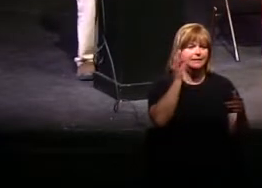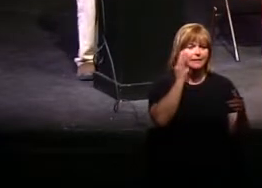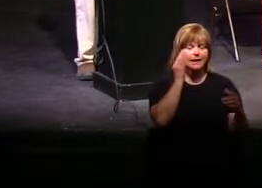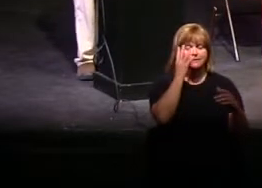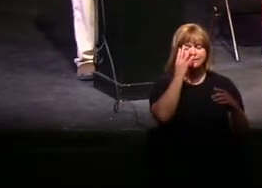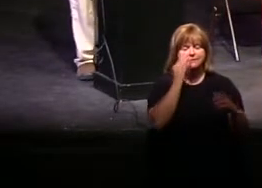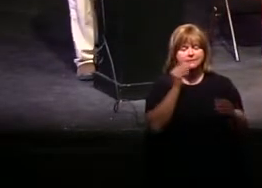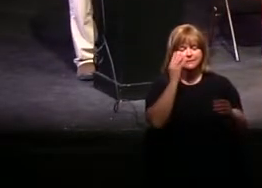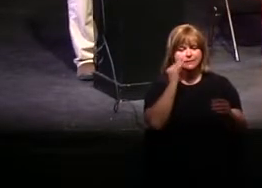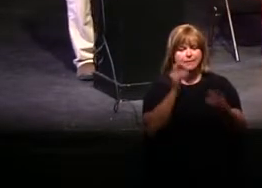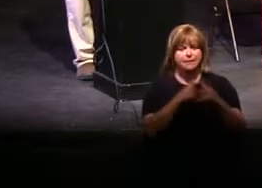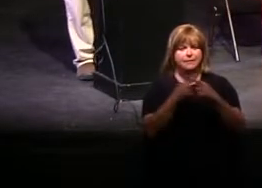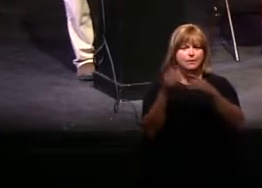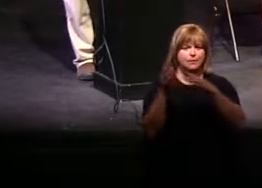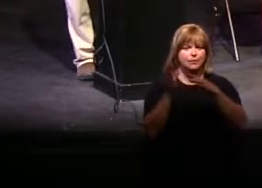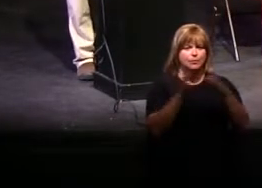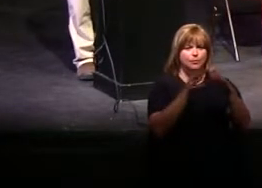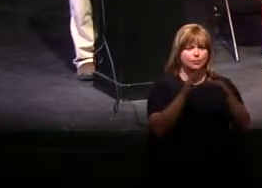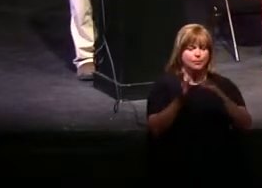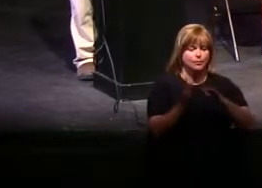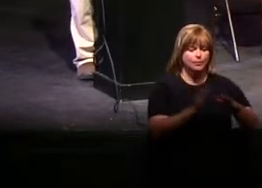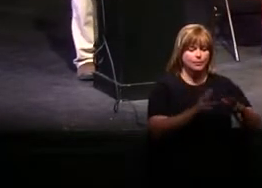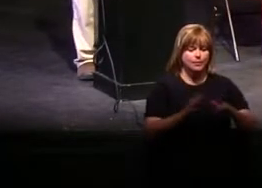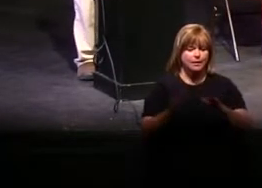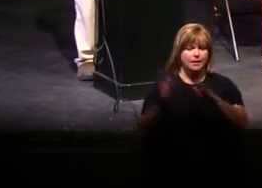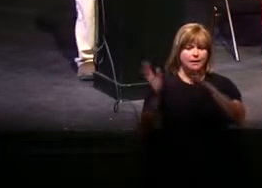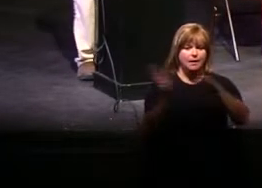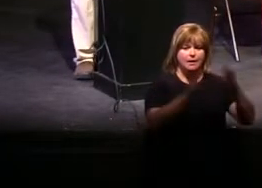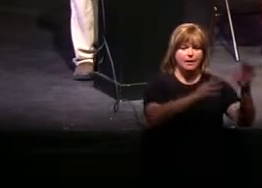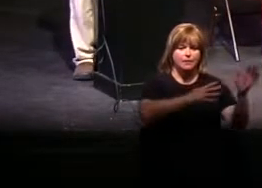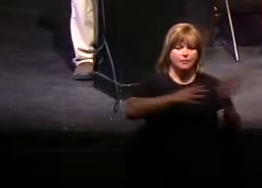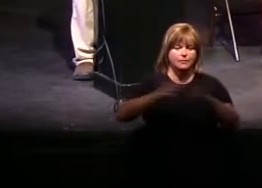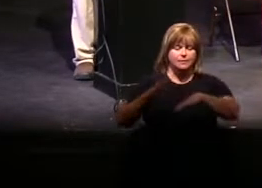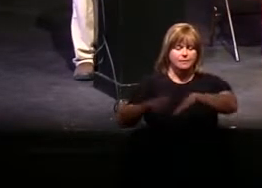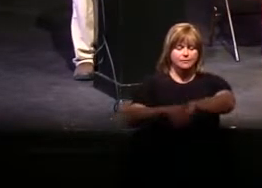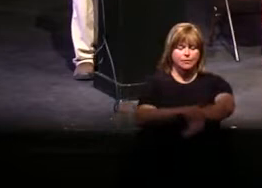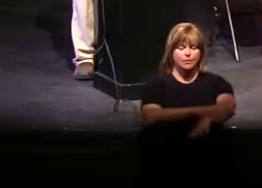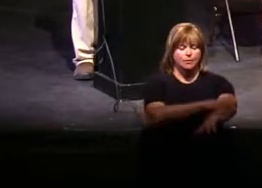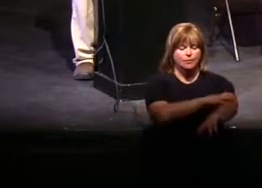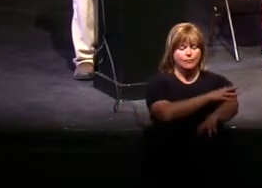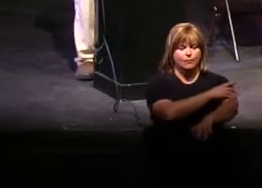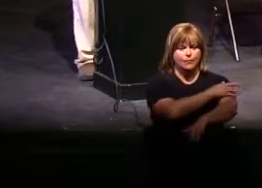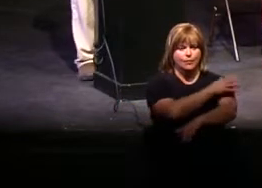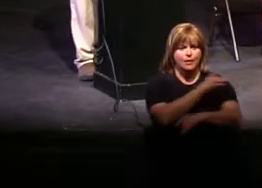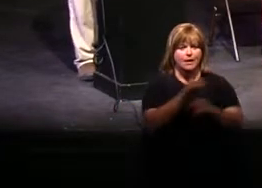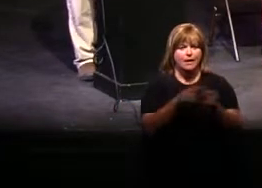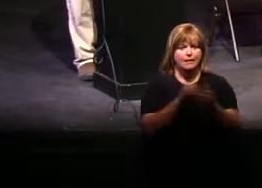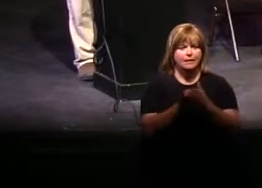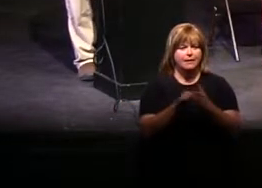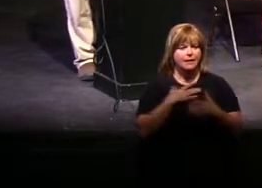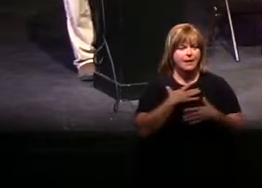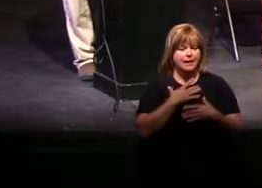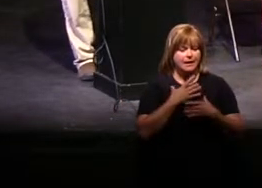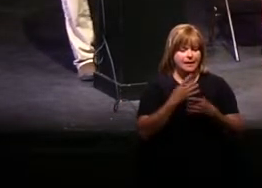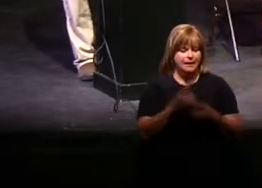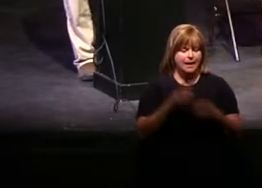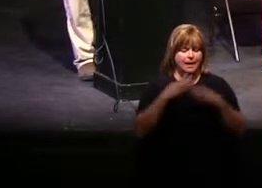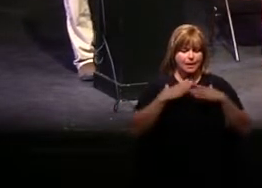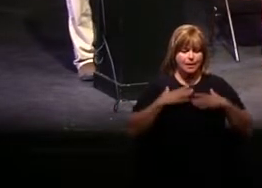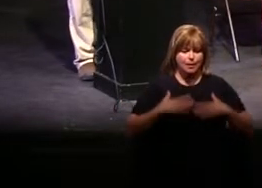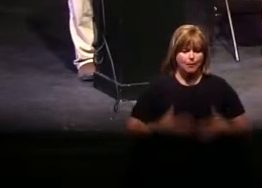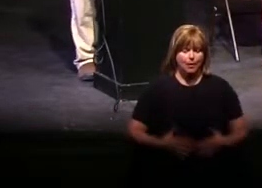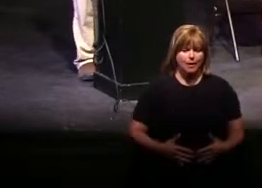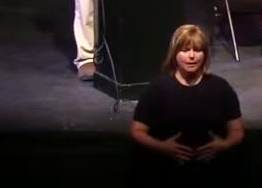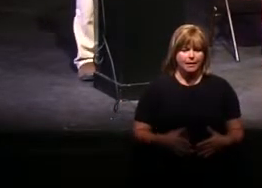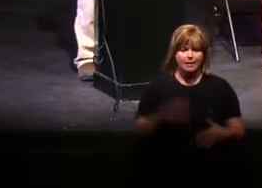breeze, then the wind, then the breeze keeps combing her fur. I like the body of the